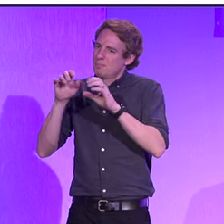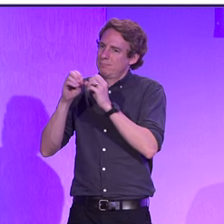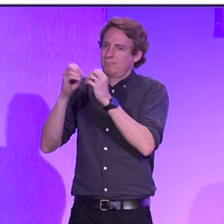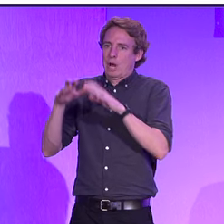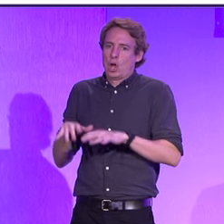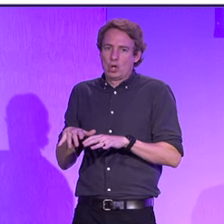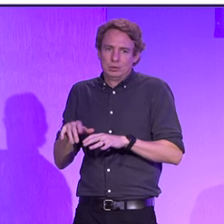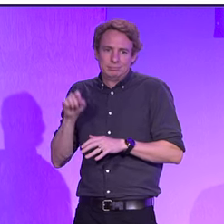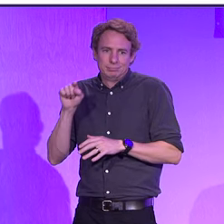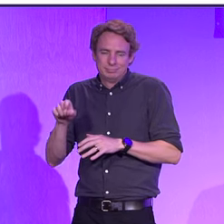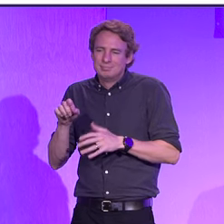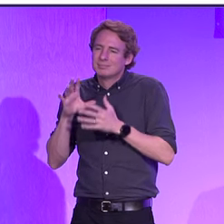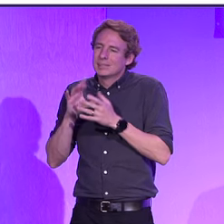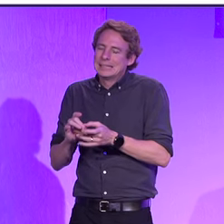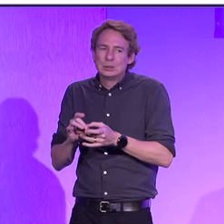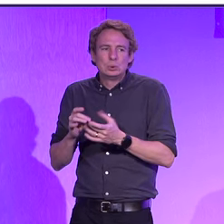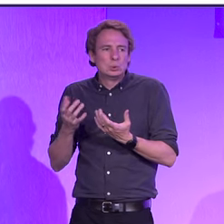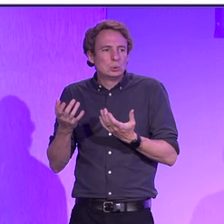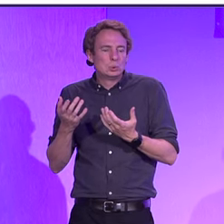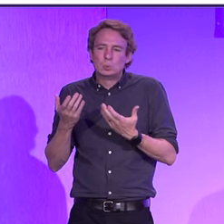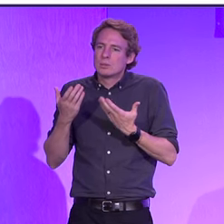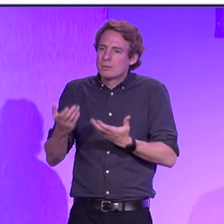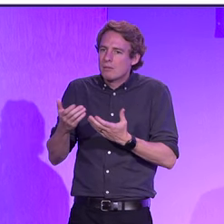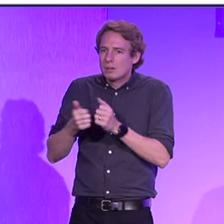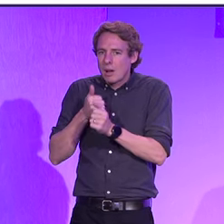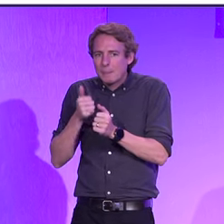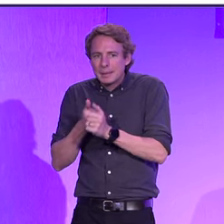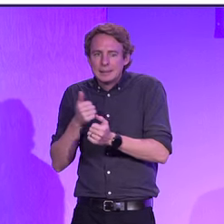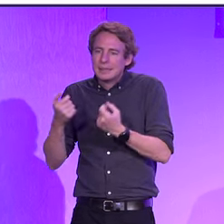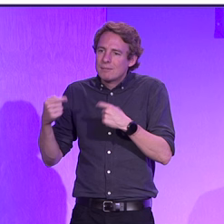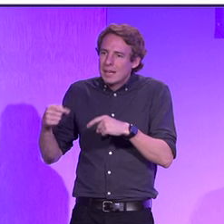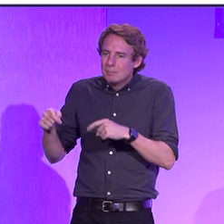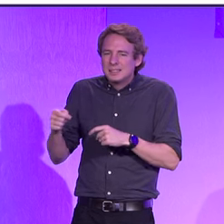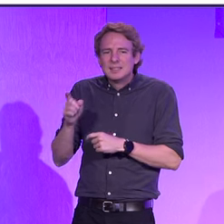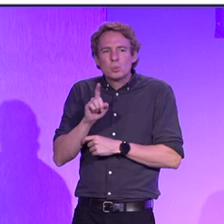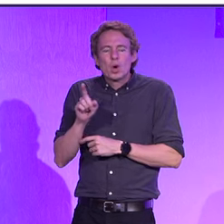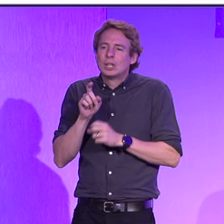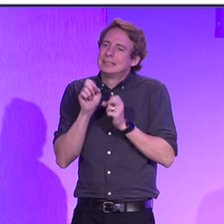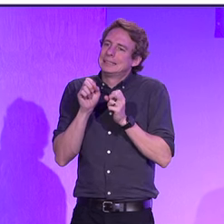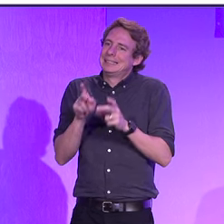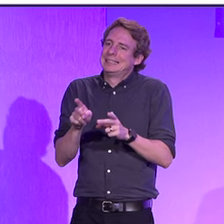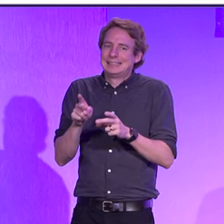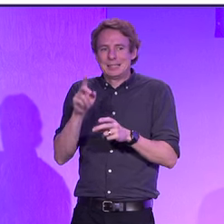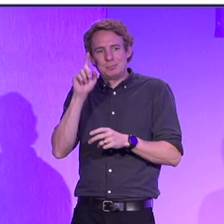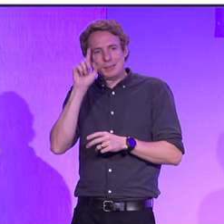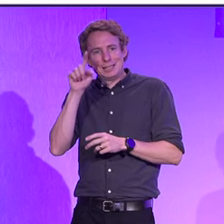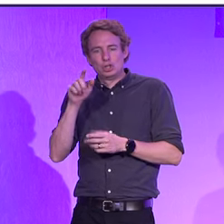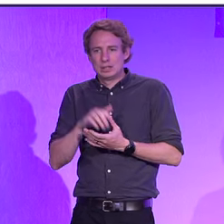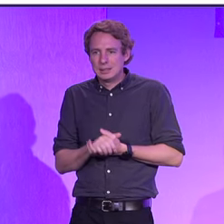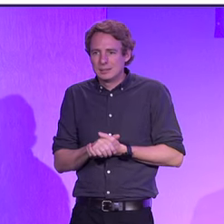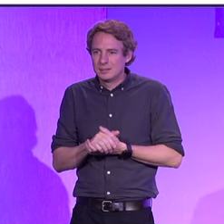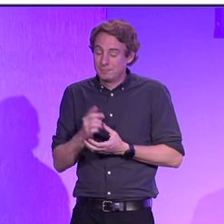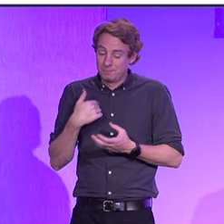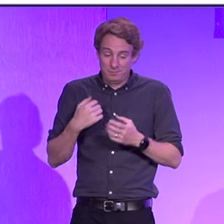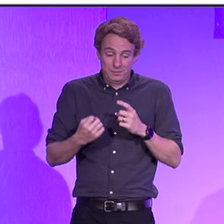post about the general availability of his current company system initiative. And as a